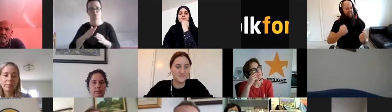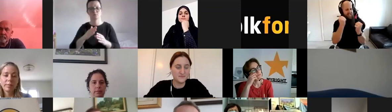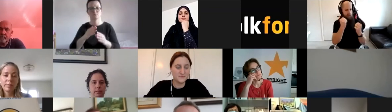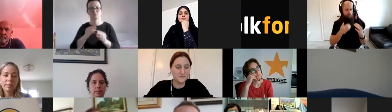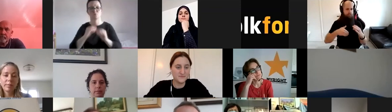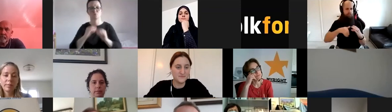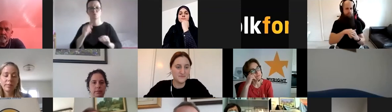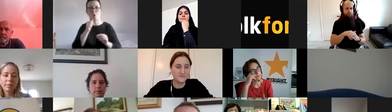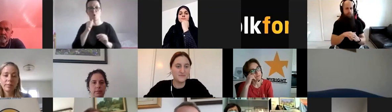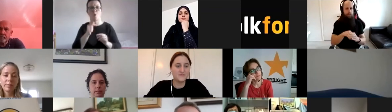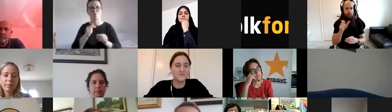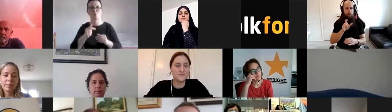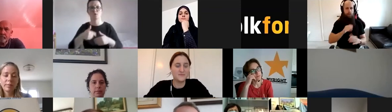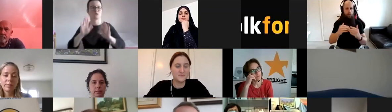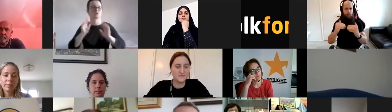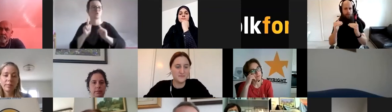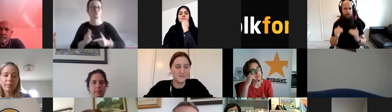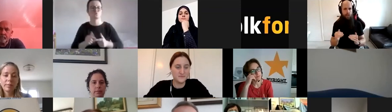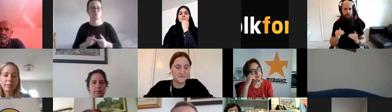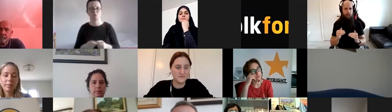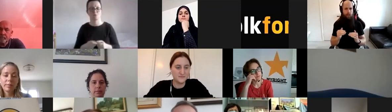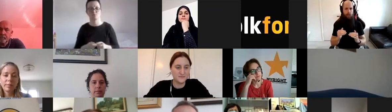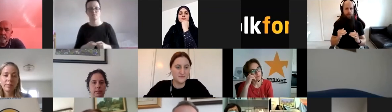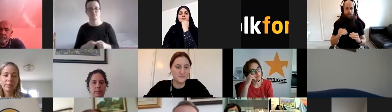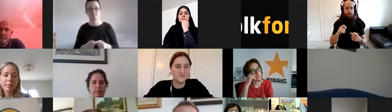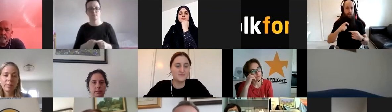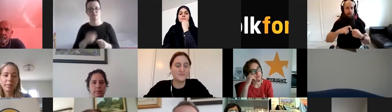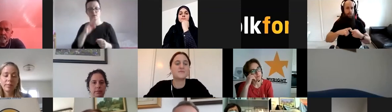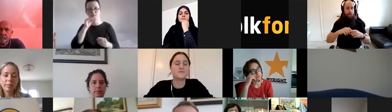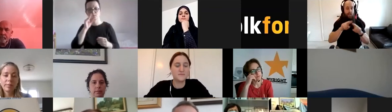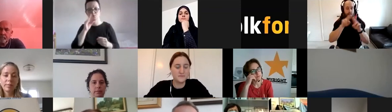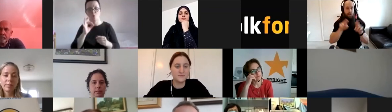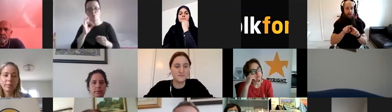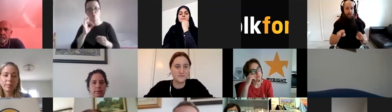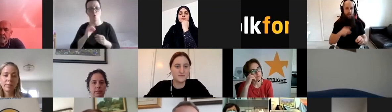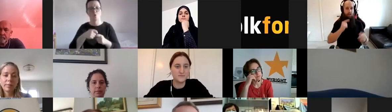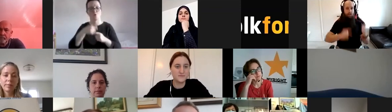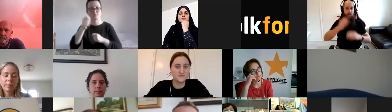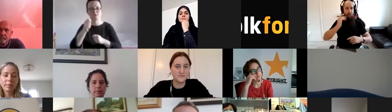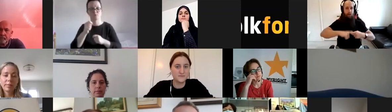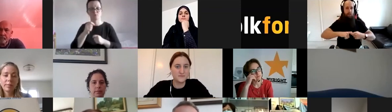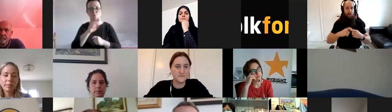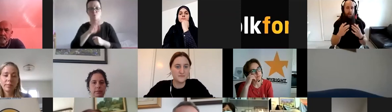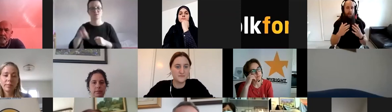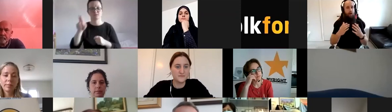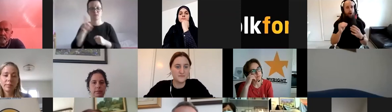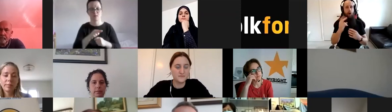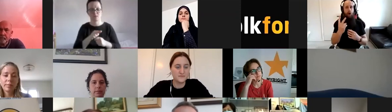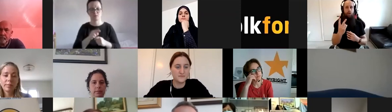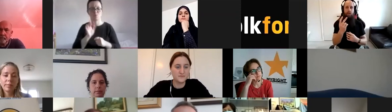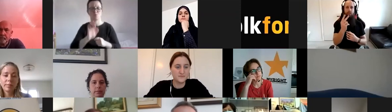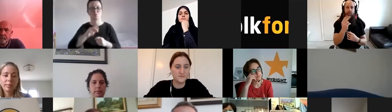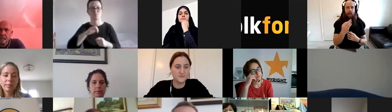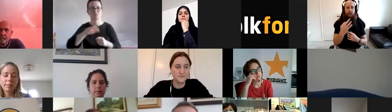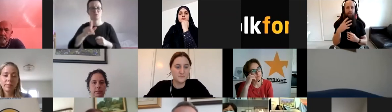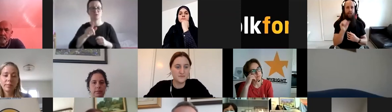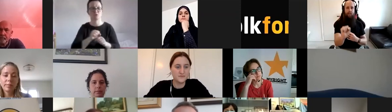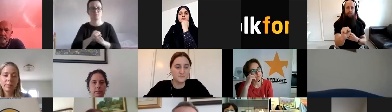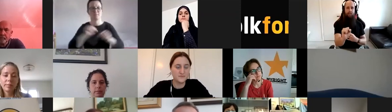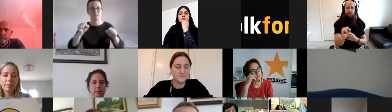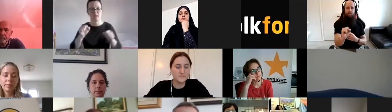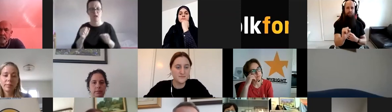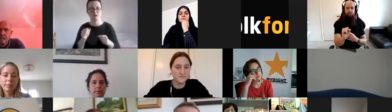and implementation of international agreements on disarmament. I will mention the